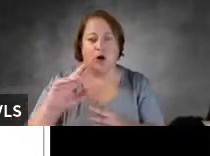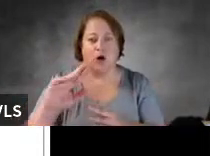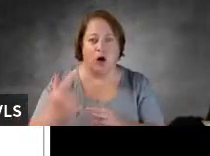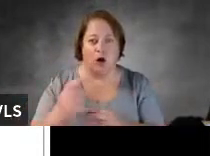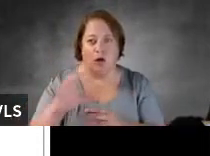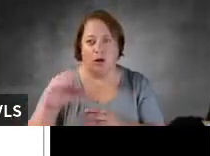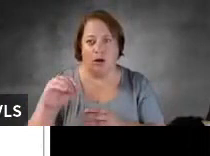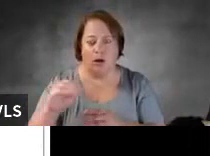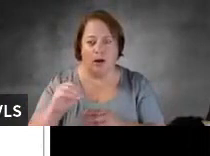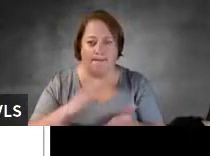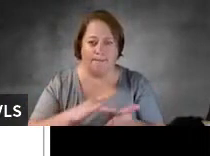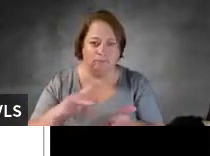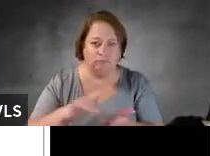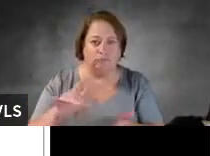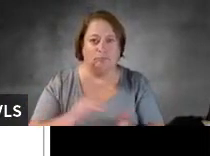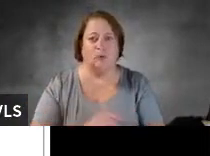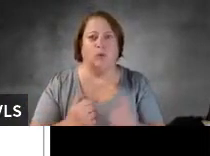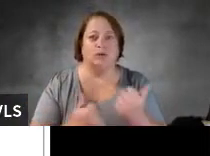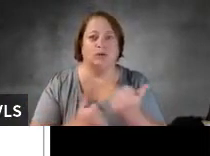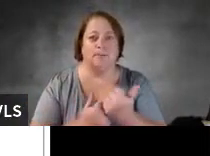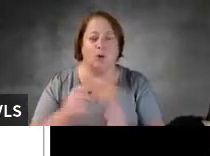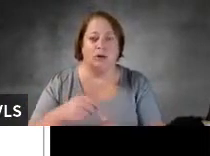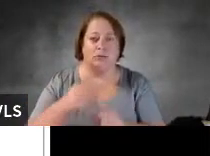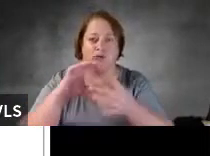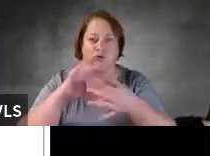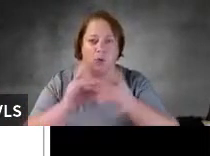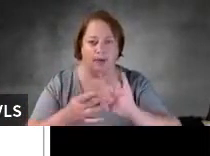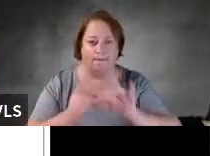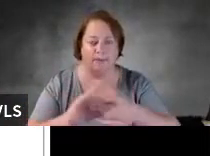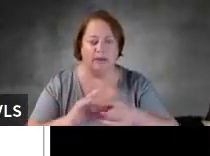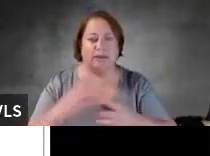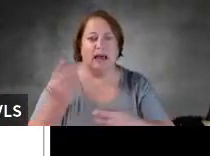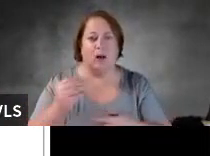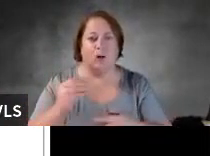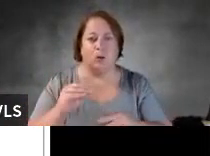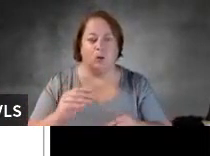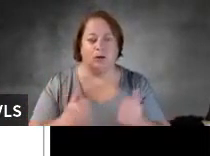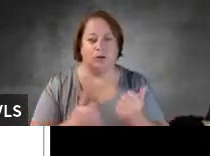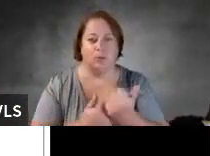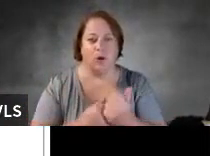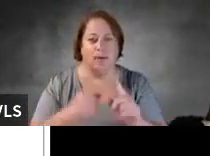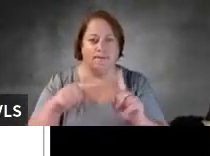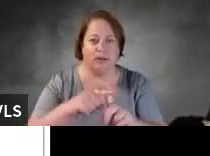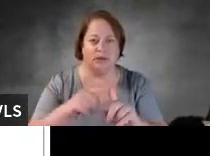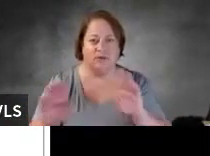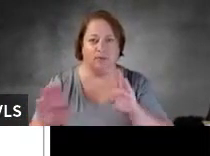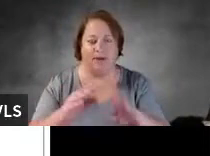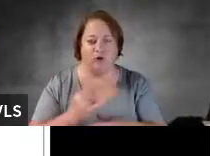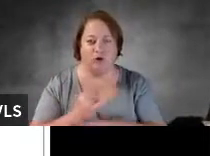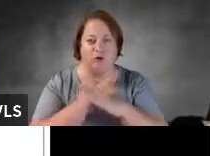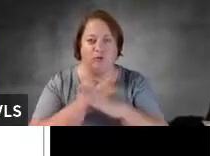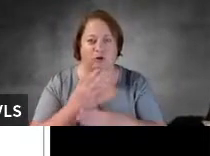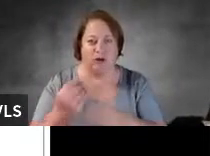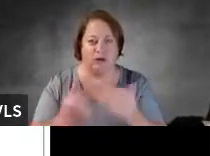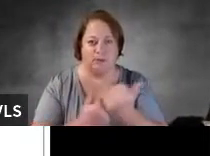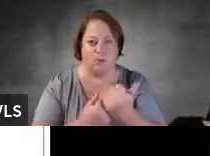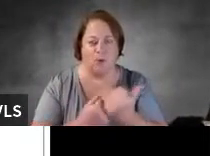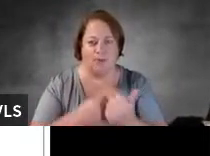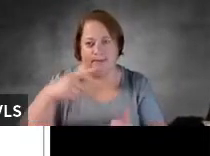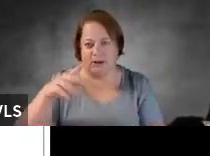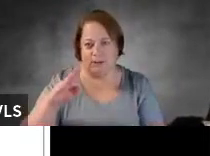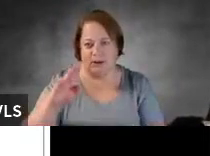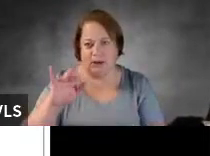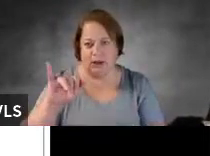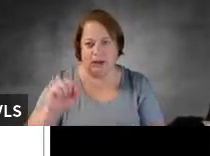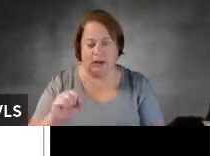communication. We support the Special Olympics, and we support positive behavior intervention and supports, which is